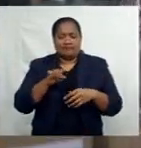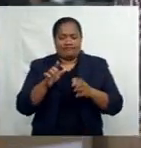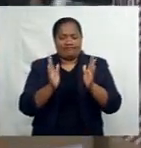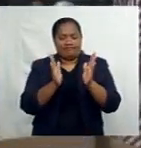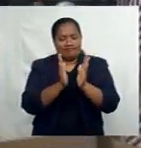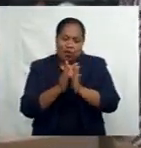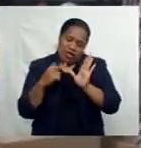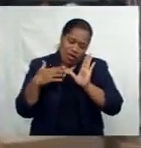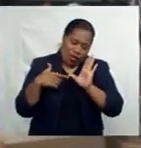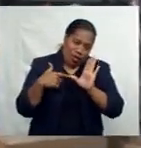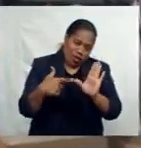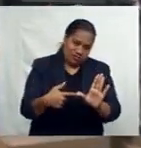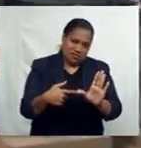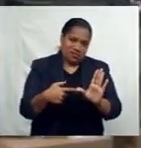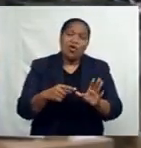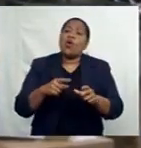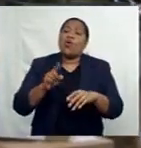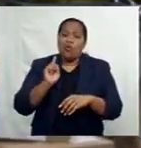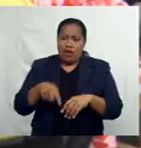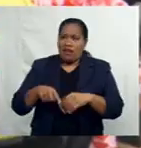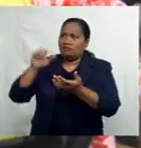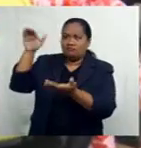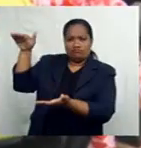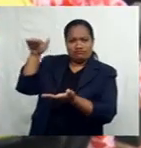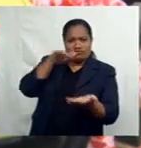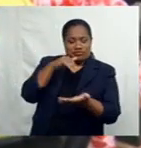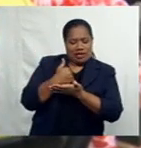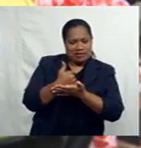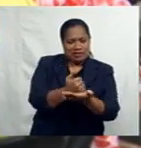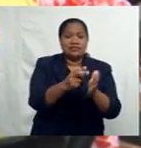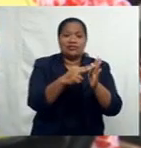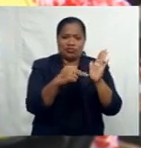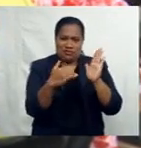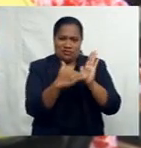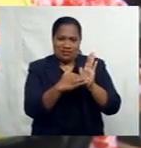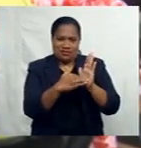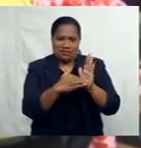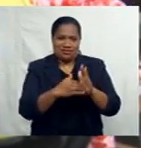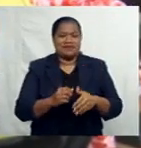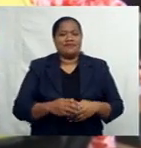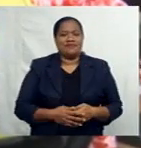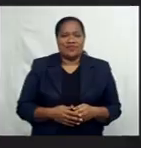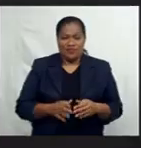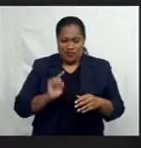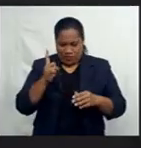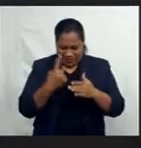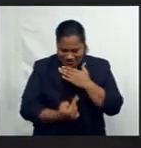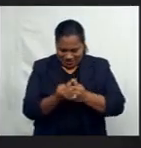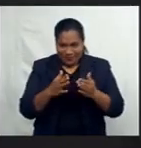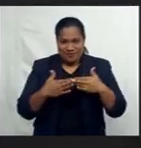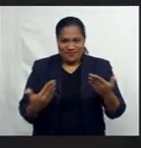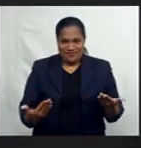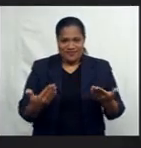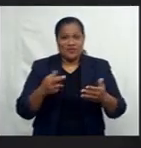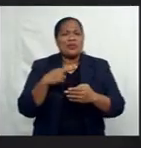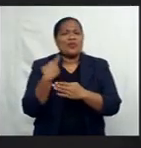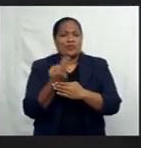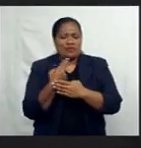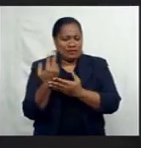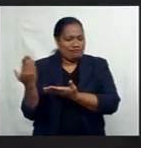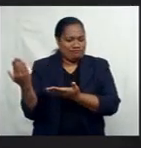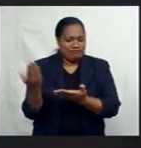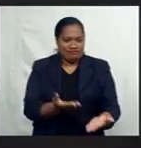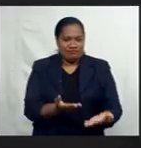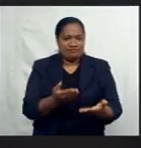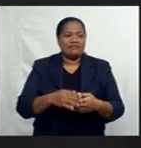Zealand stepped forward to provide this assistance given the magnitude of our current situation. And these four